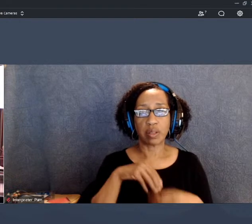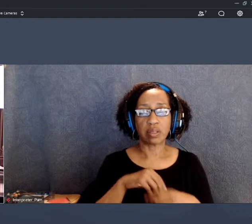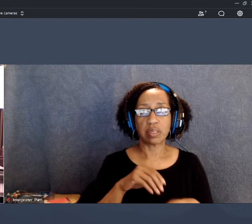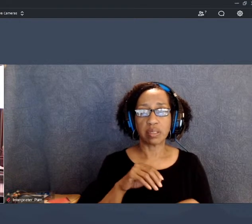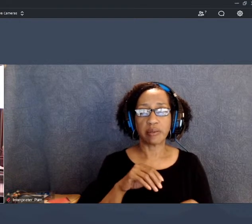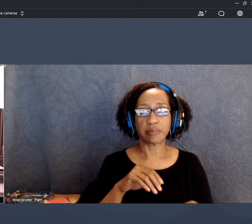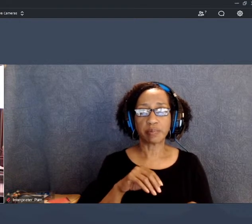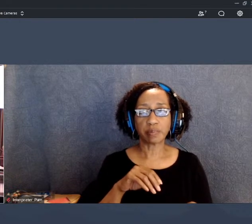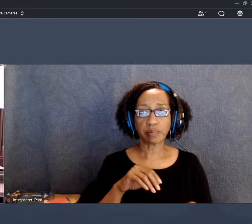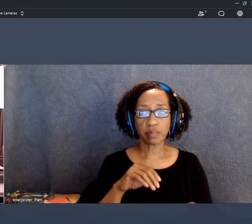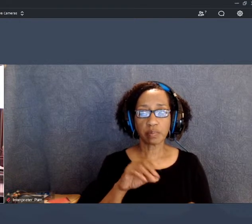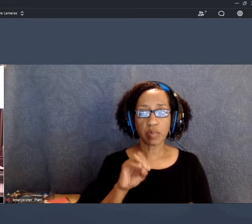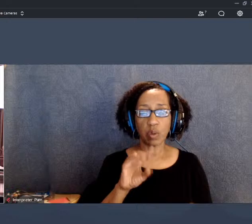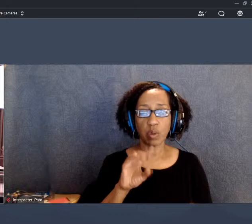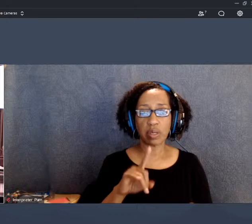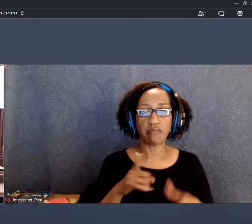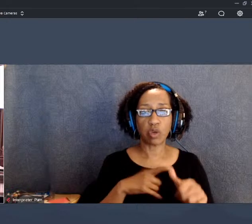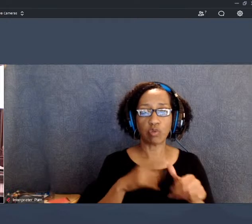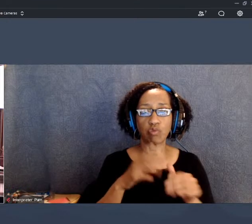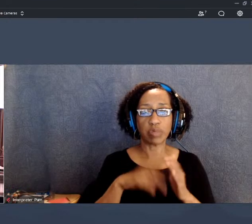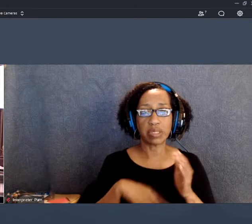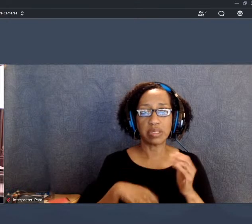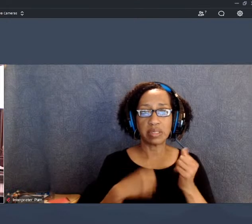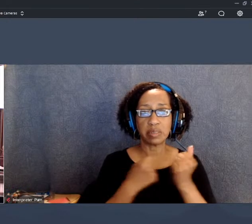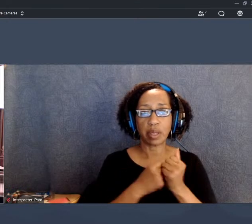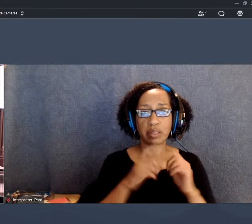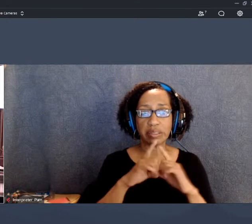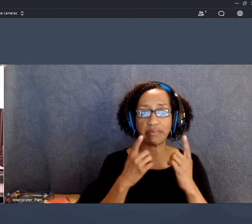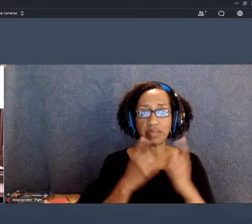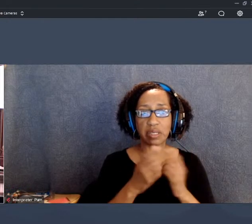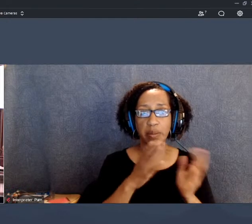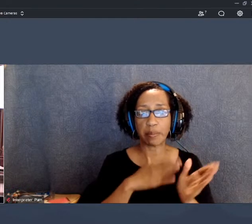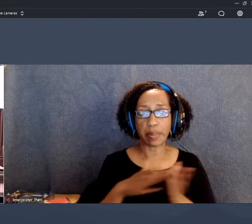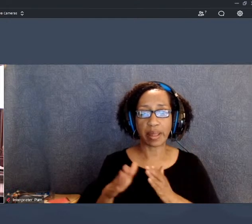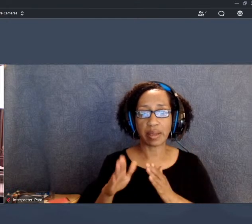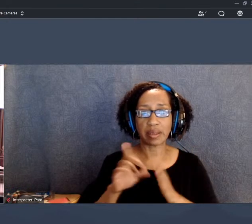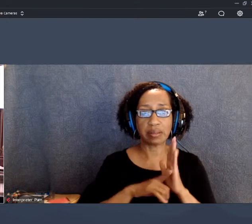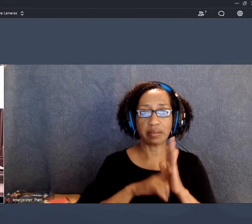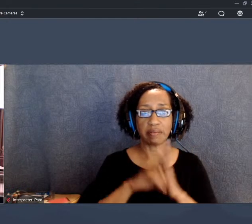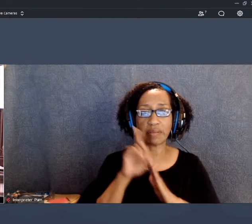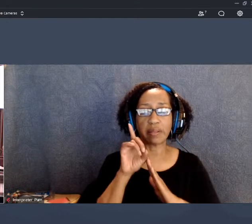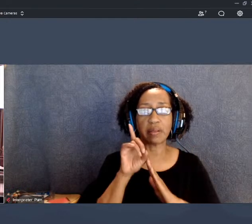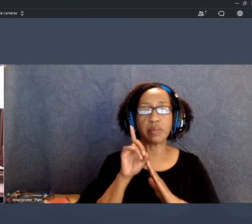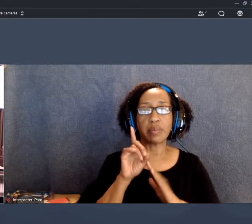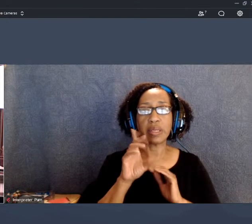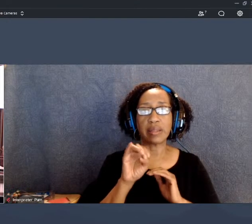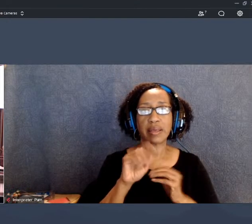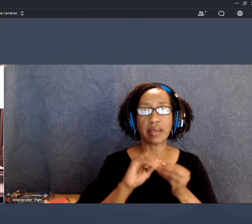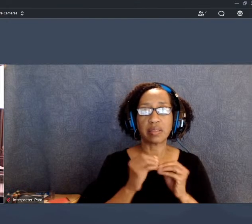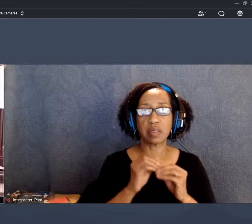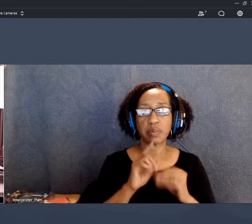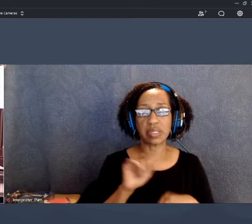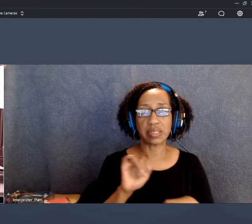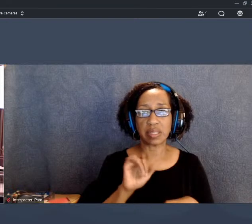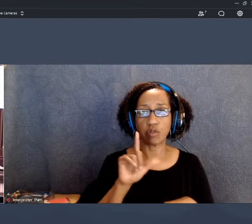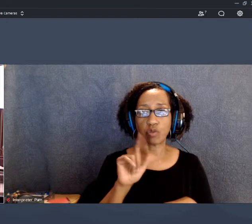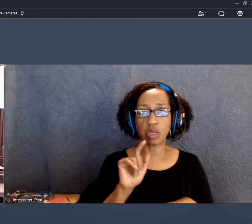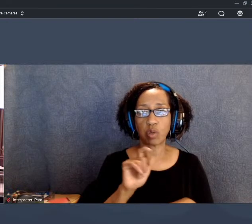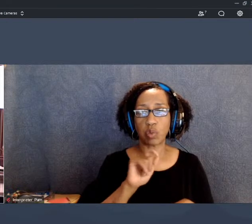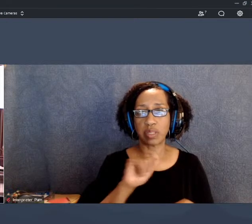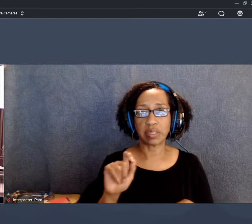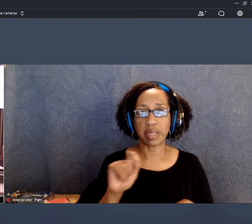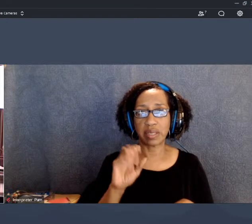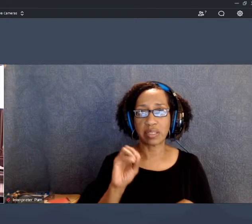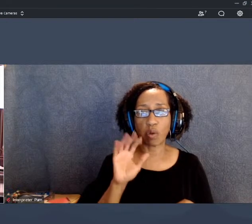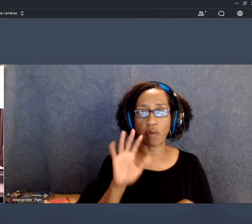first reading, this ordinance is sponsored by the Division of Planning and Development. The case number is Z21-05, and the